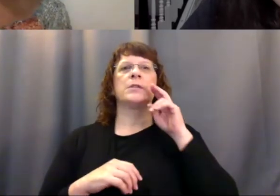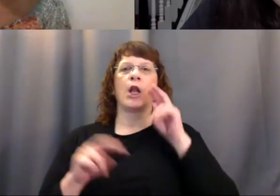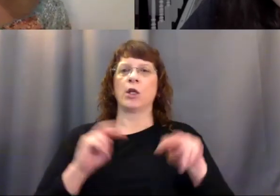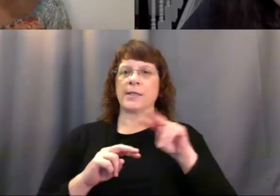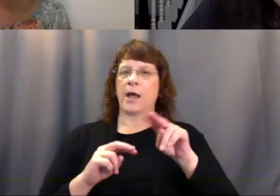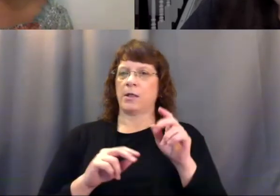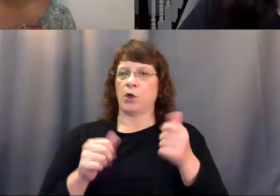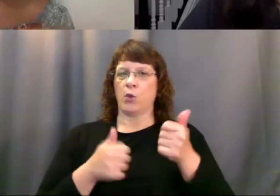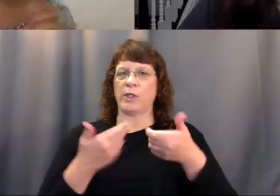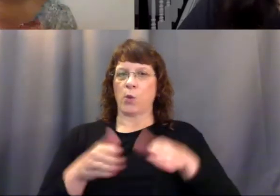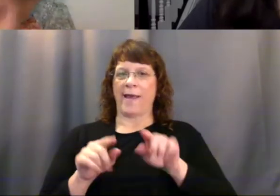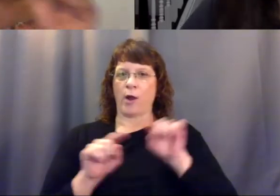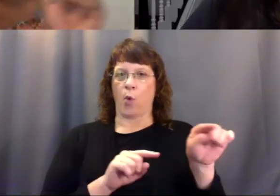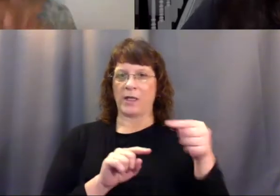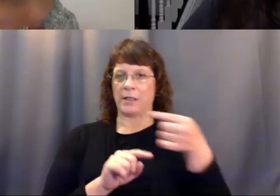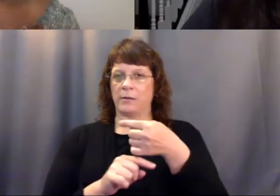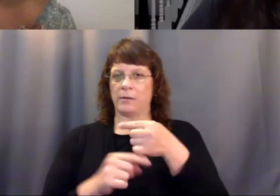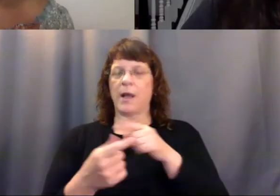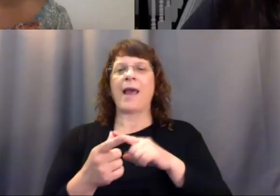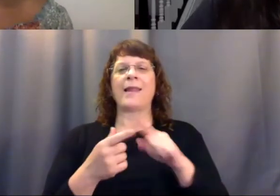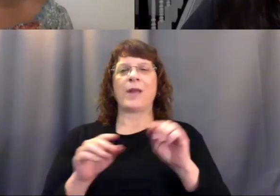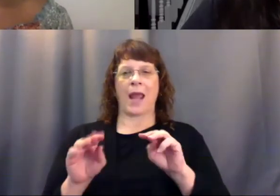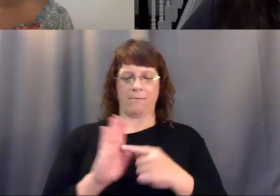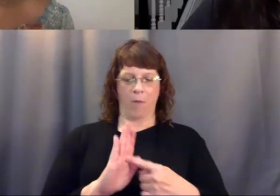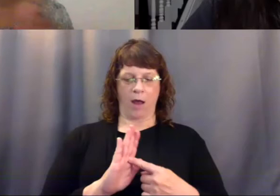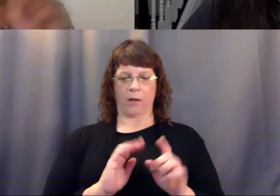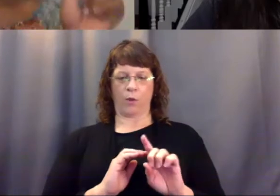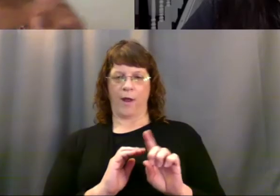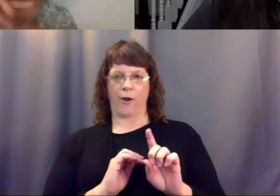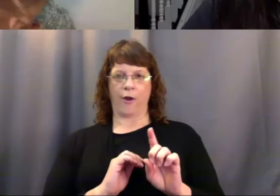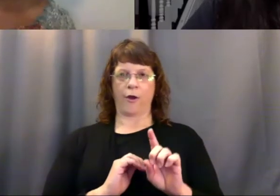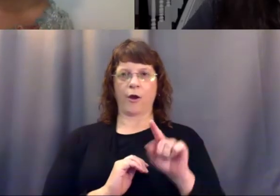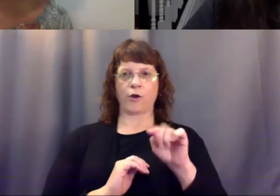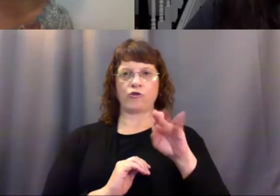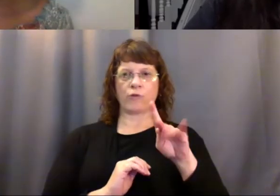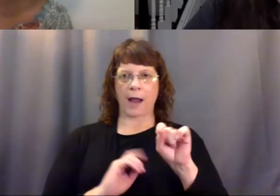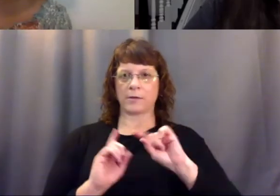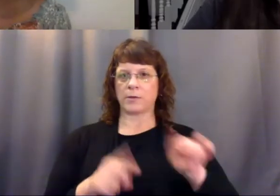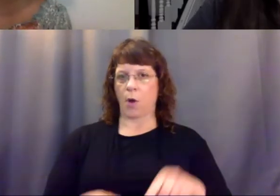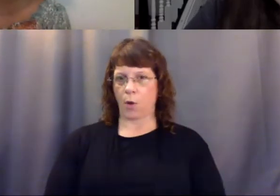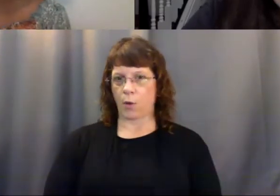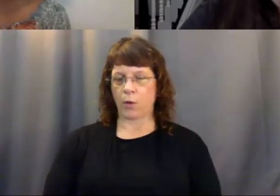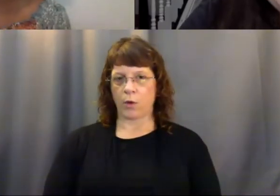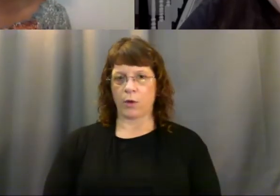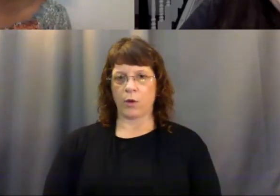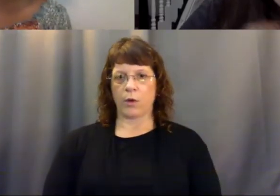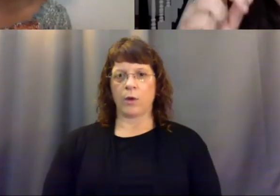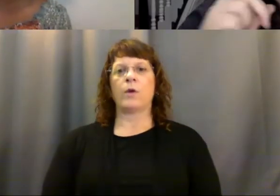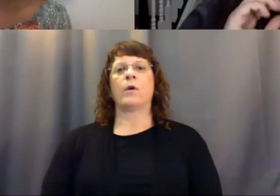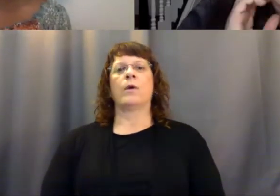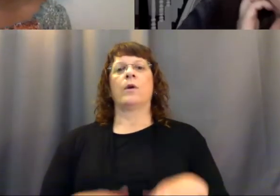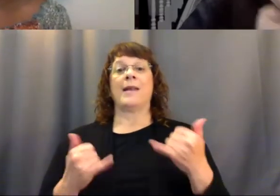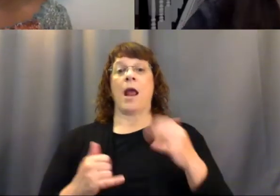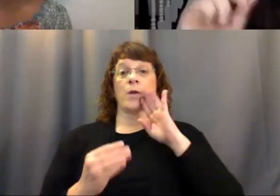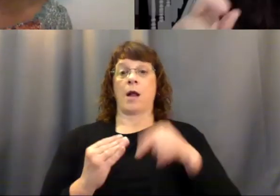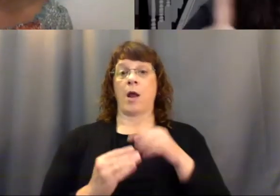they're pointing. And then you can kind of model where tracks in the brain are going. Awesome. And now that we're talking